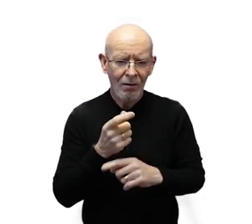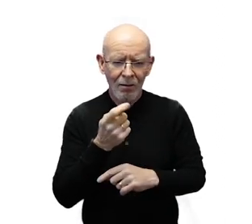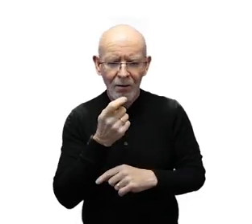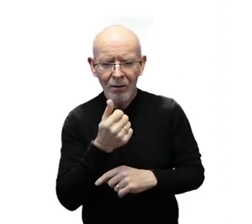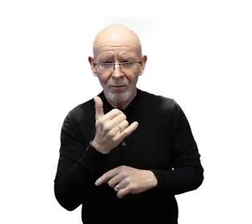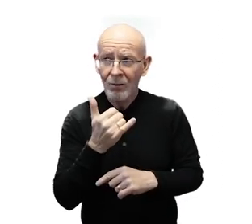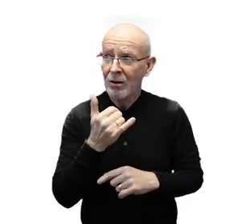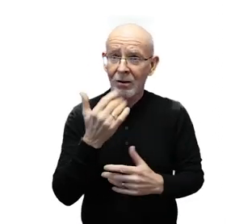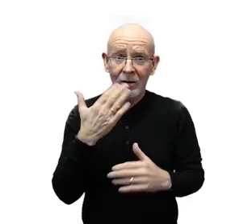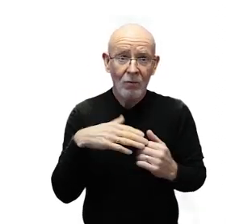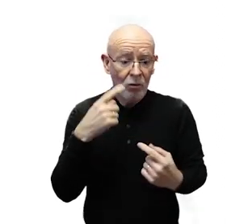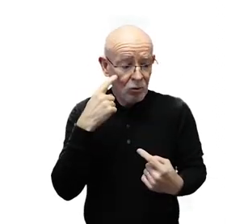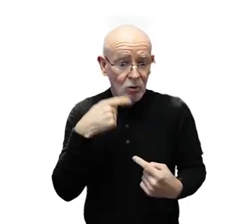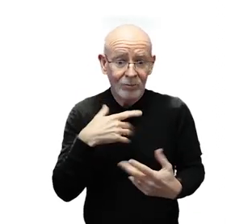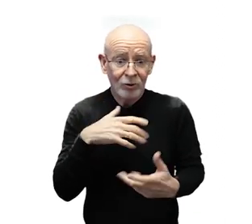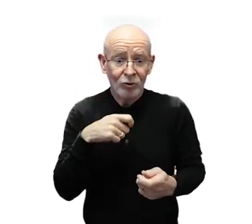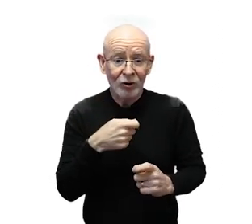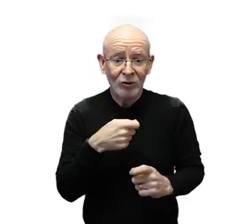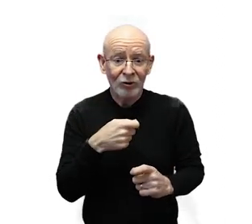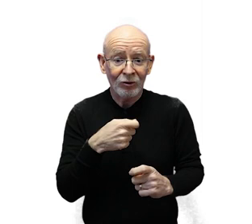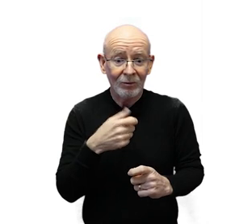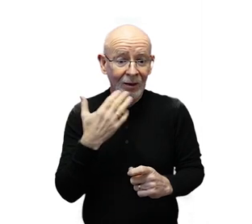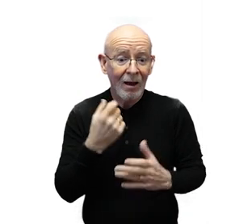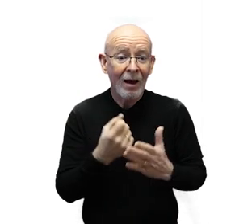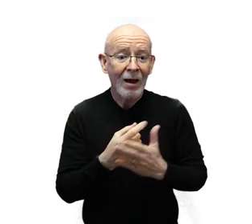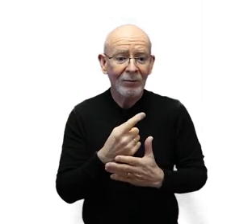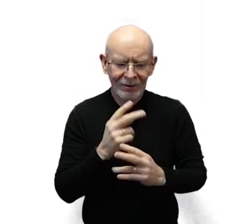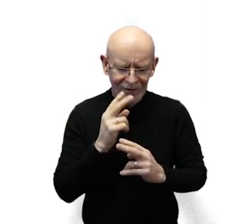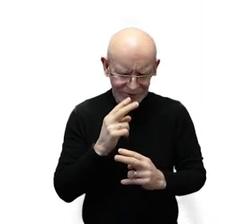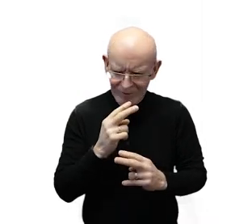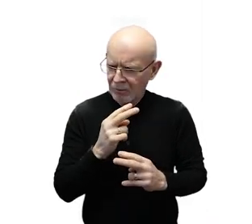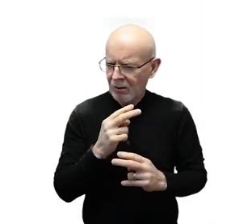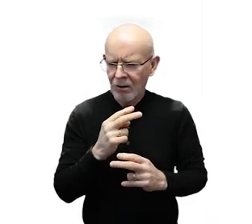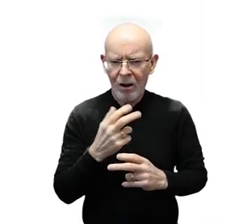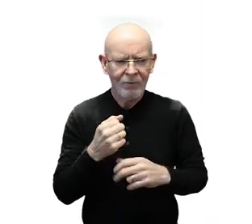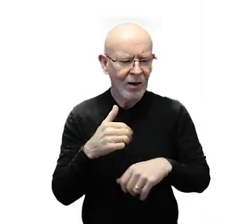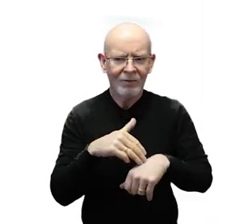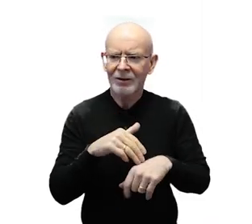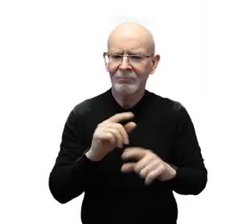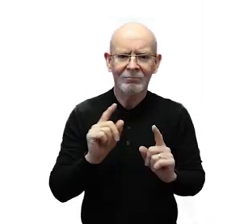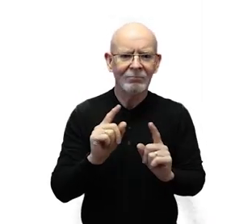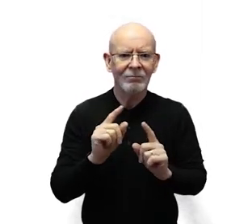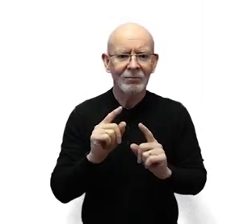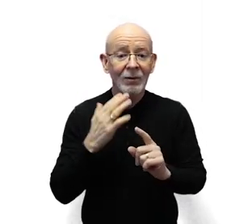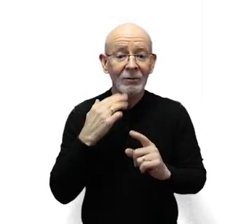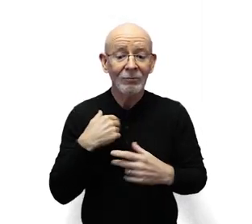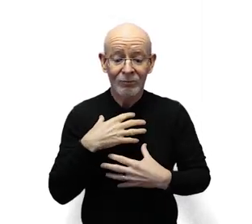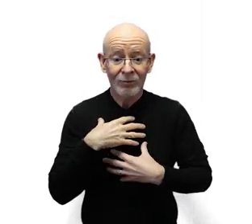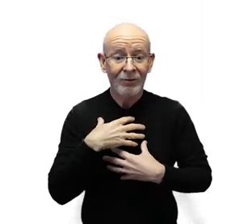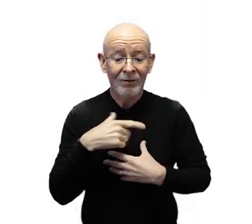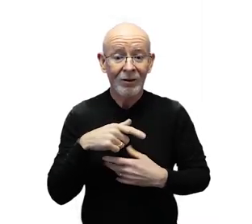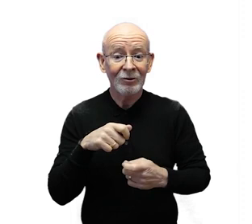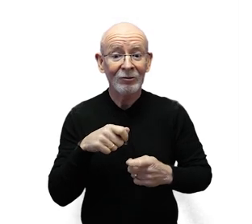not notice that a change has happened until we start to experience symptoms or side effects. When our breathing pattern changes, it can